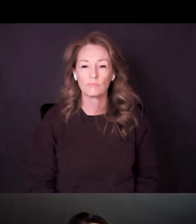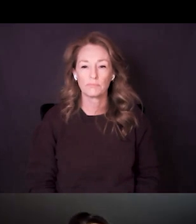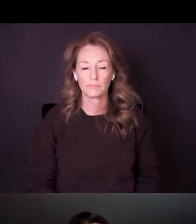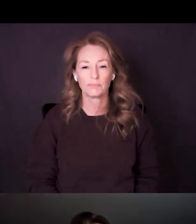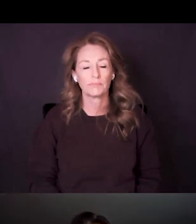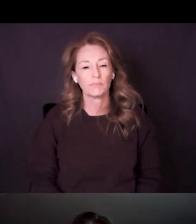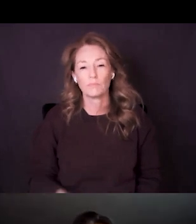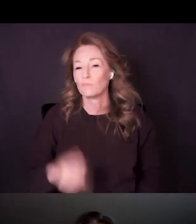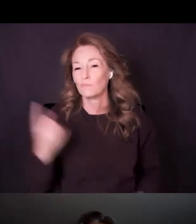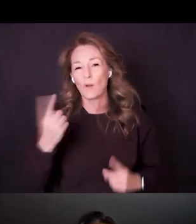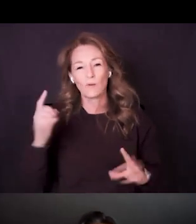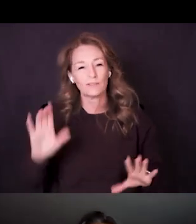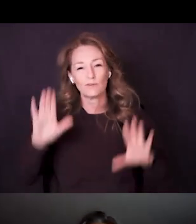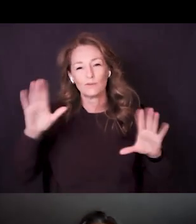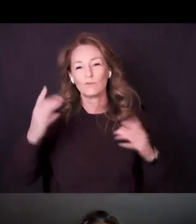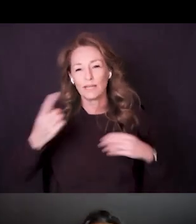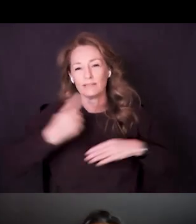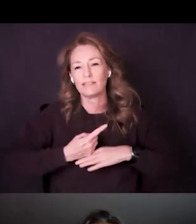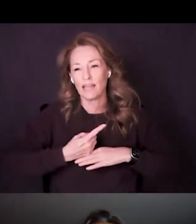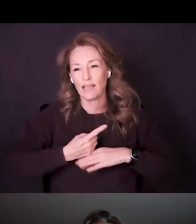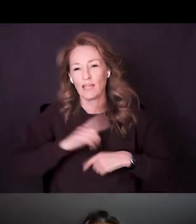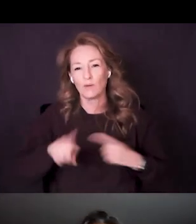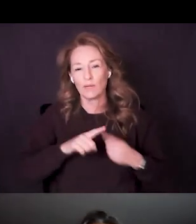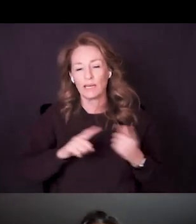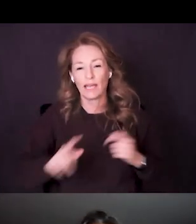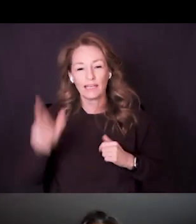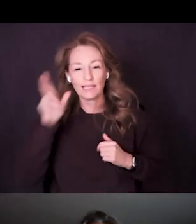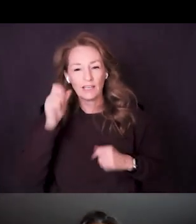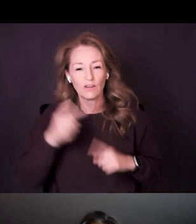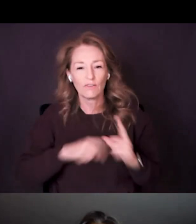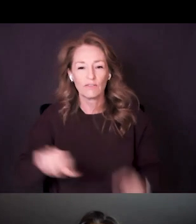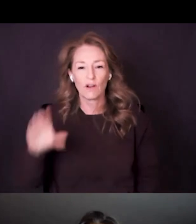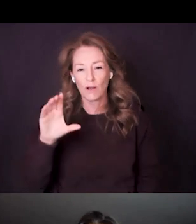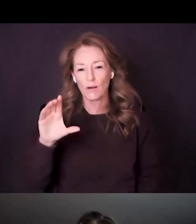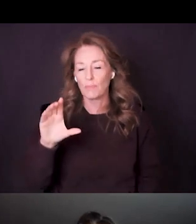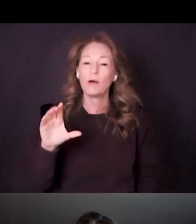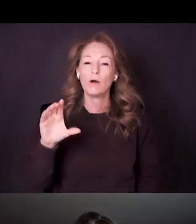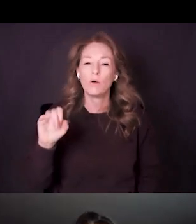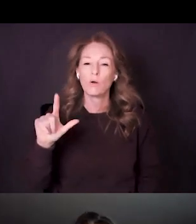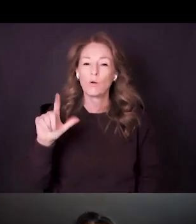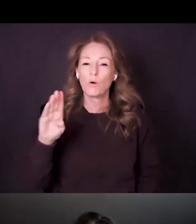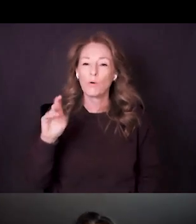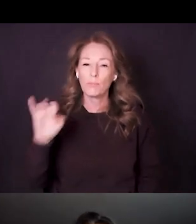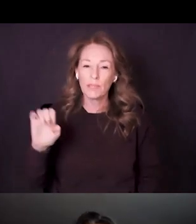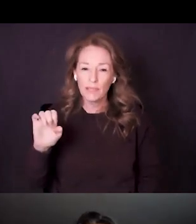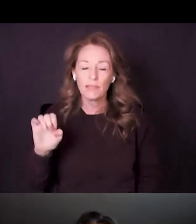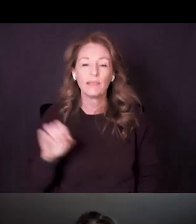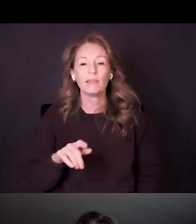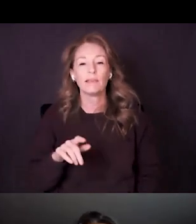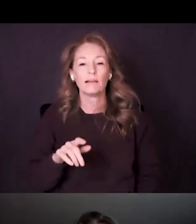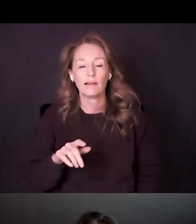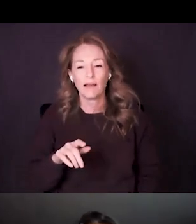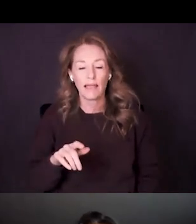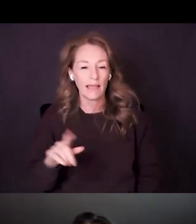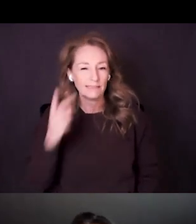great day when I get to listen to Colbie and see all of the amazing work that Aurora